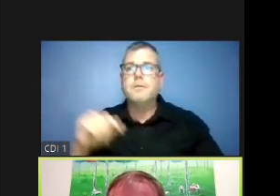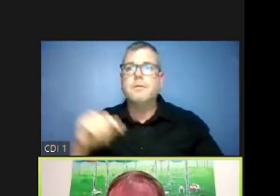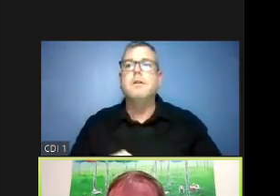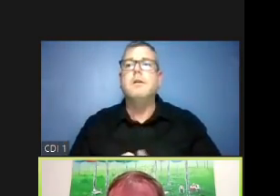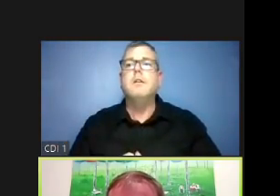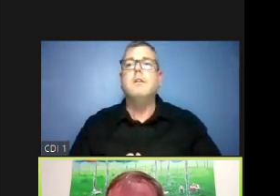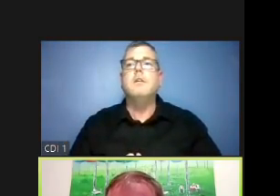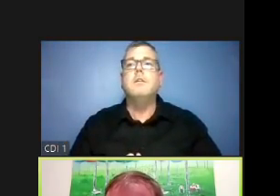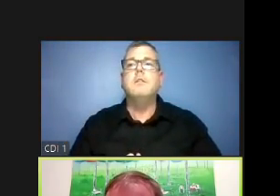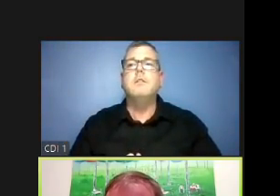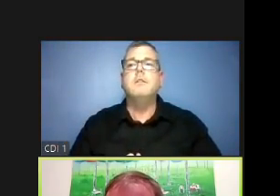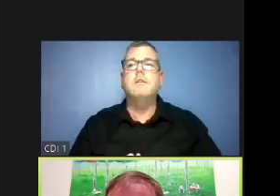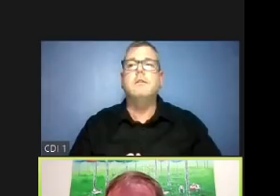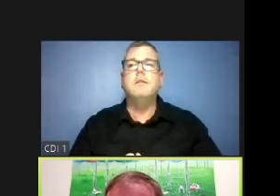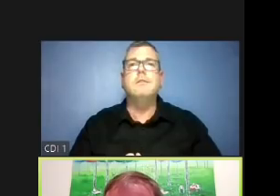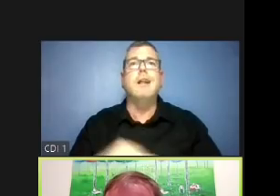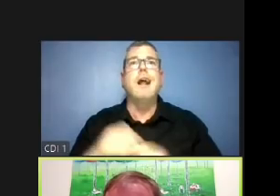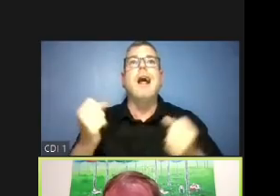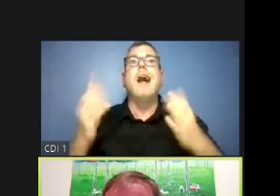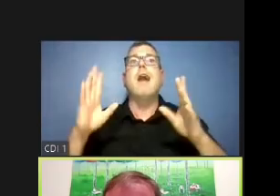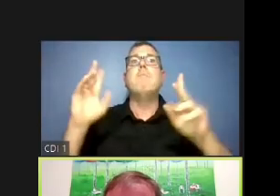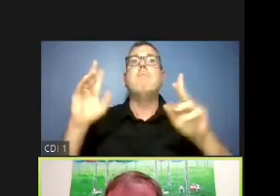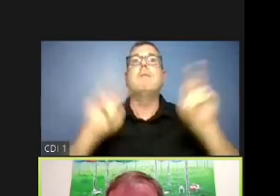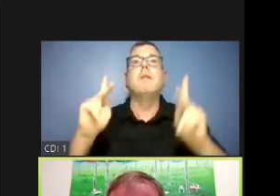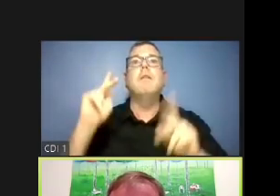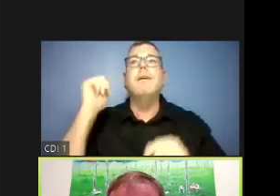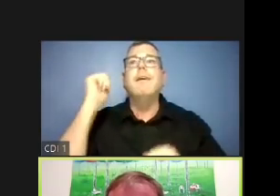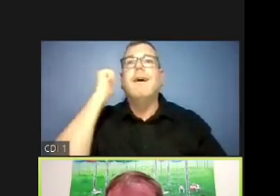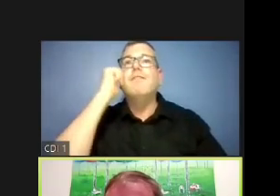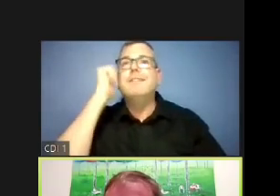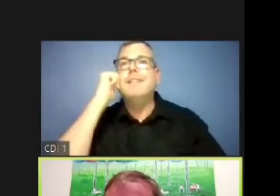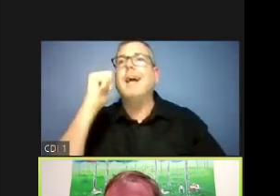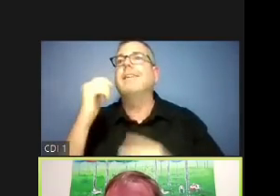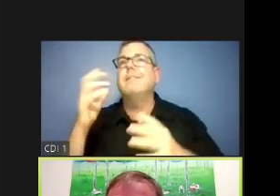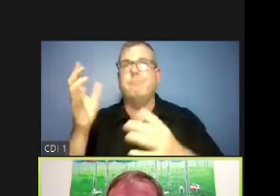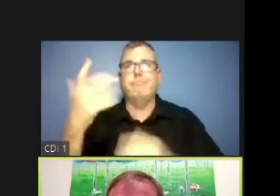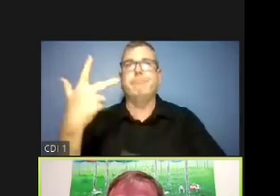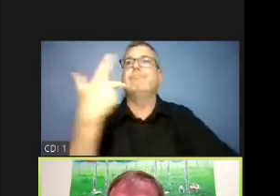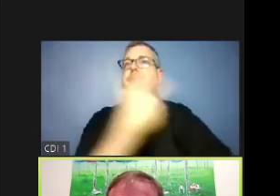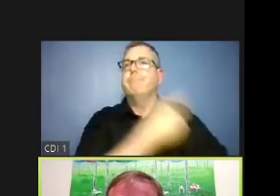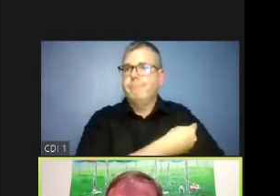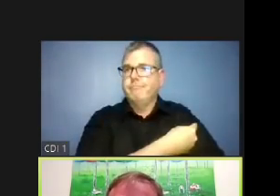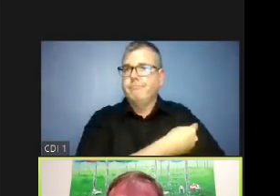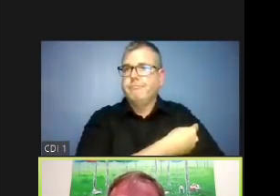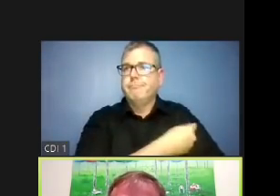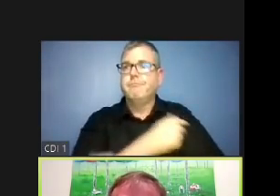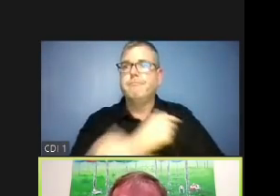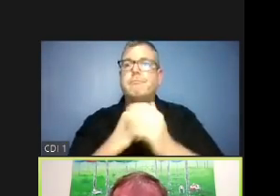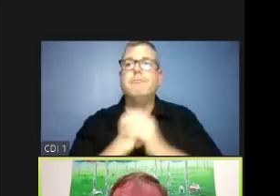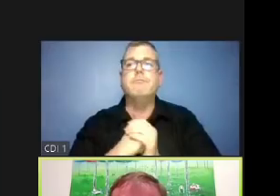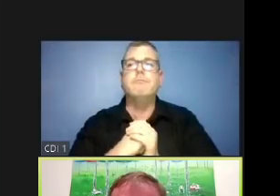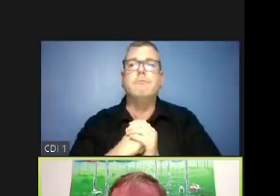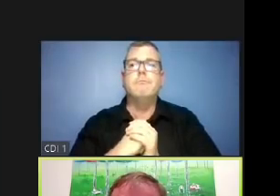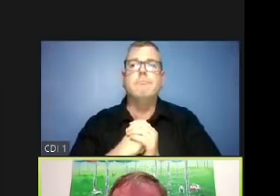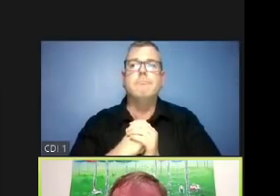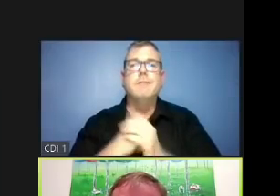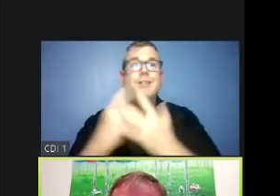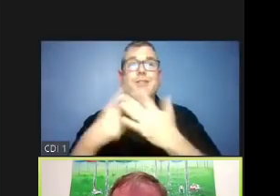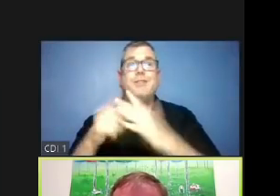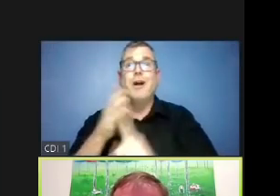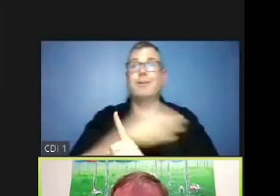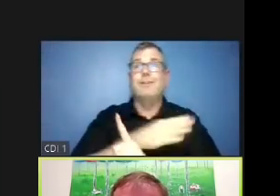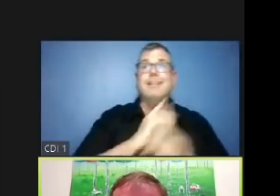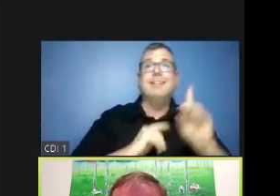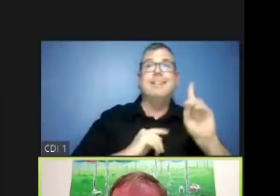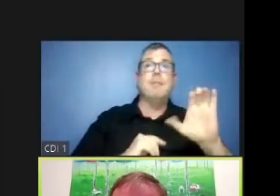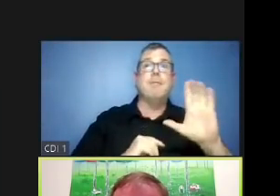day over the past, since we first started vaccinating those first doses on December 15th, we've vaccinated more and